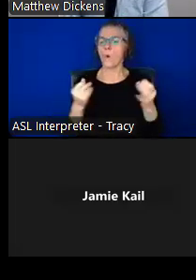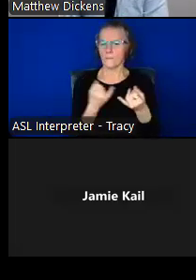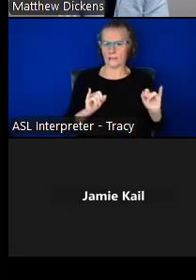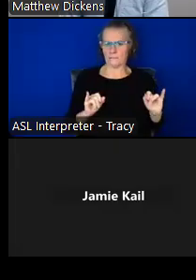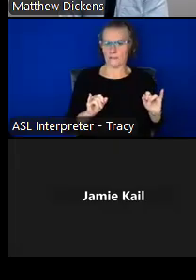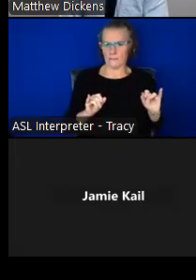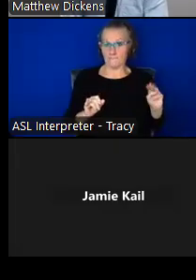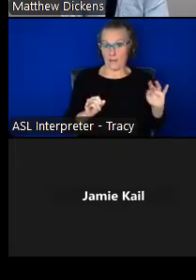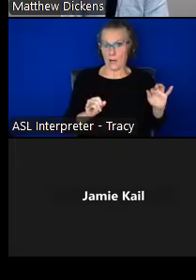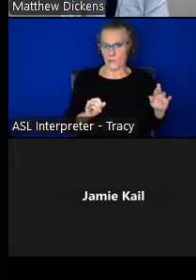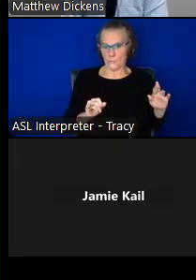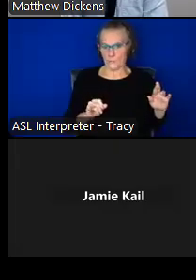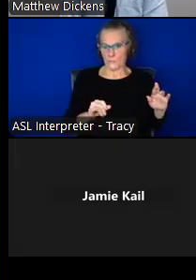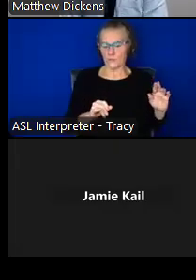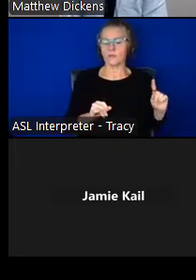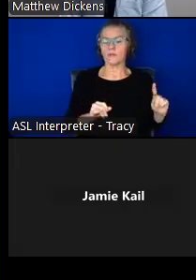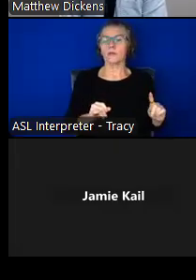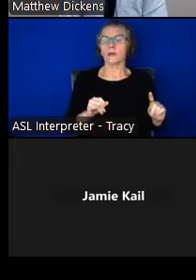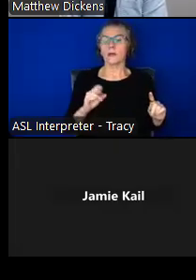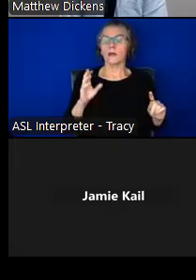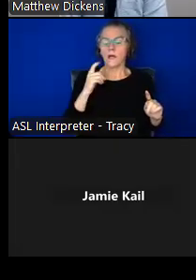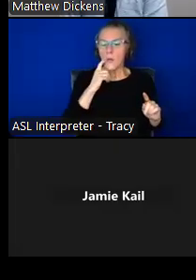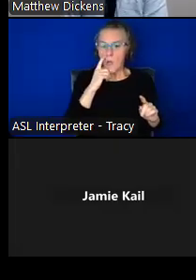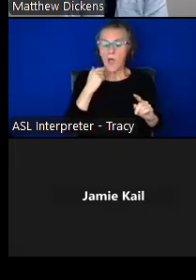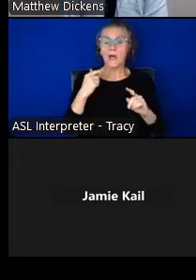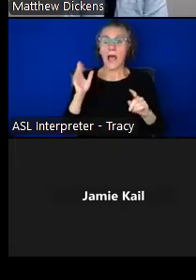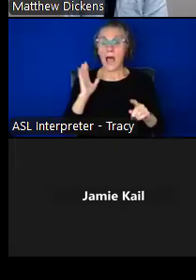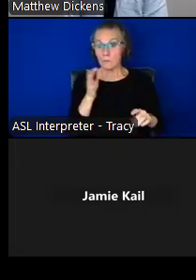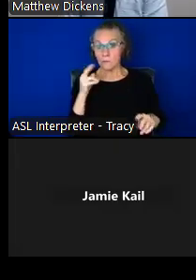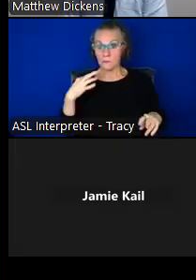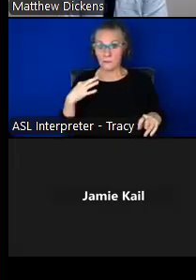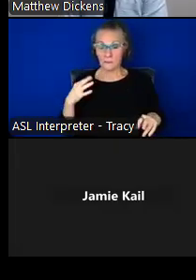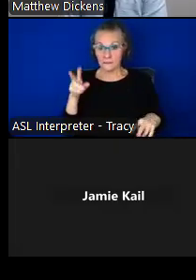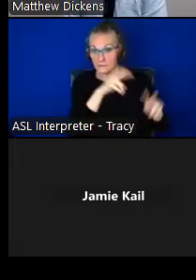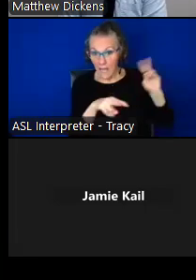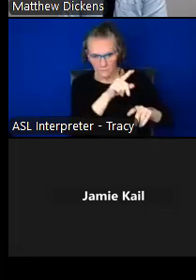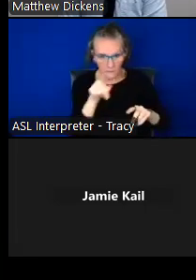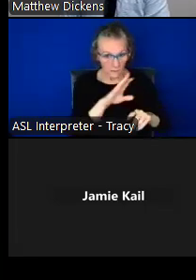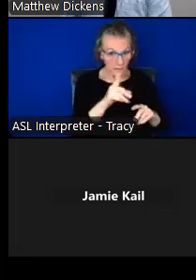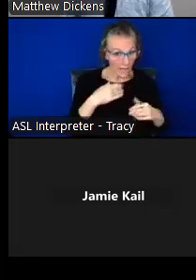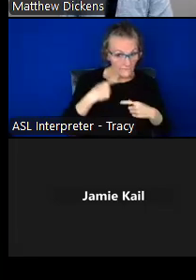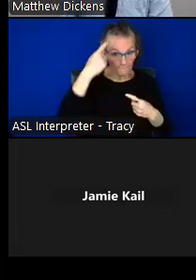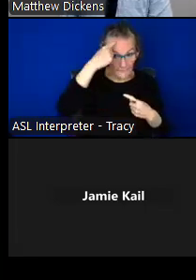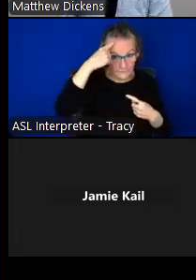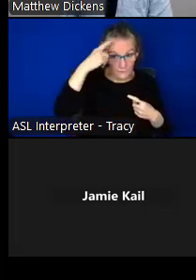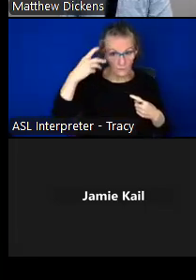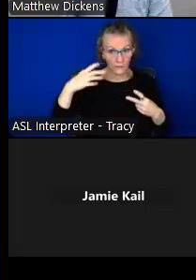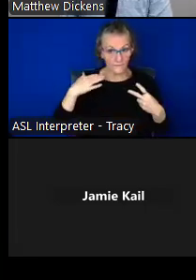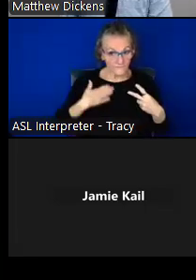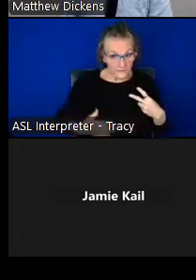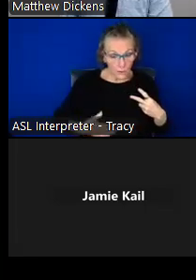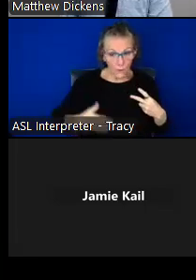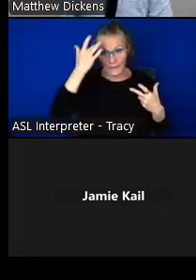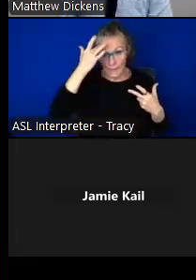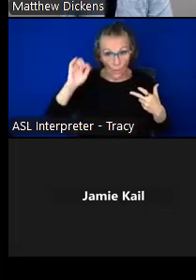minor. And then our staff look at whether there is a mental, physical, intellectual,